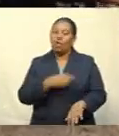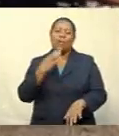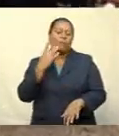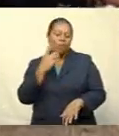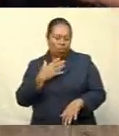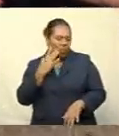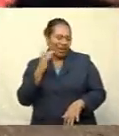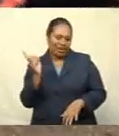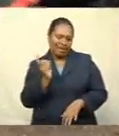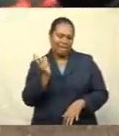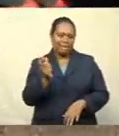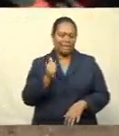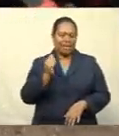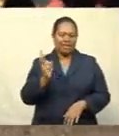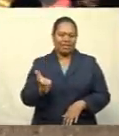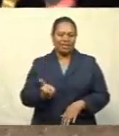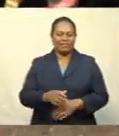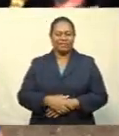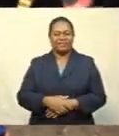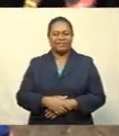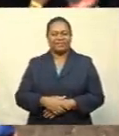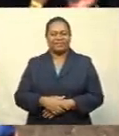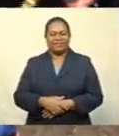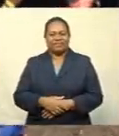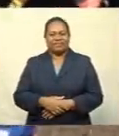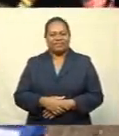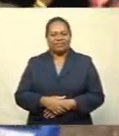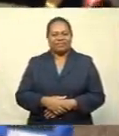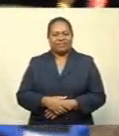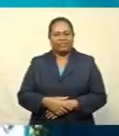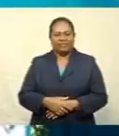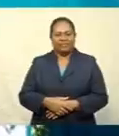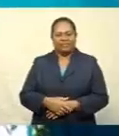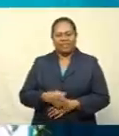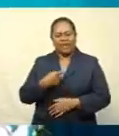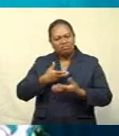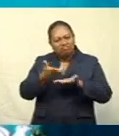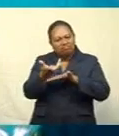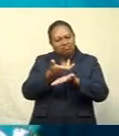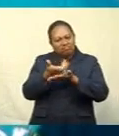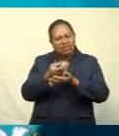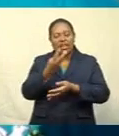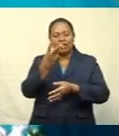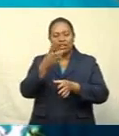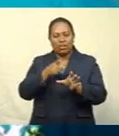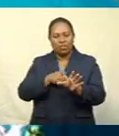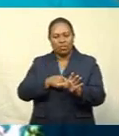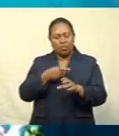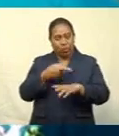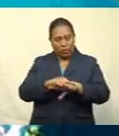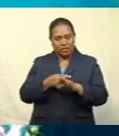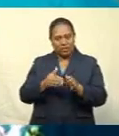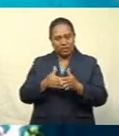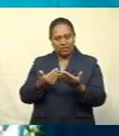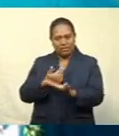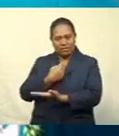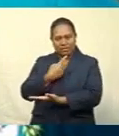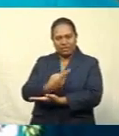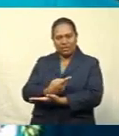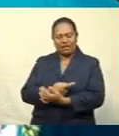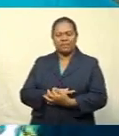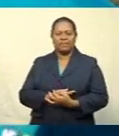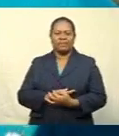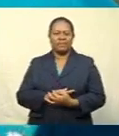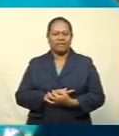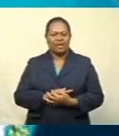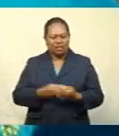9. I think from talking with him, I think 3 weeks, in 3 weeks, that but he'll